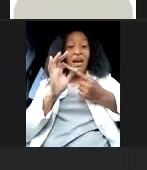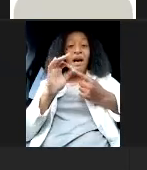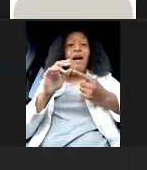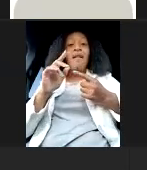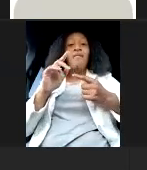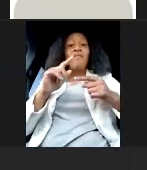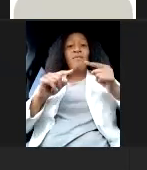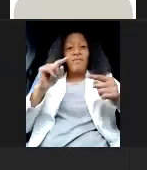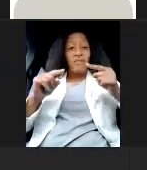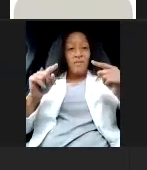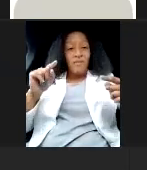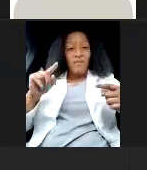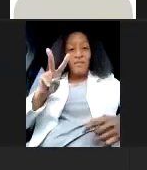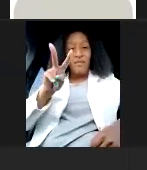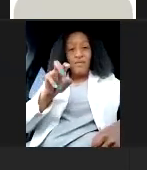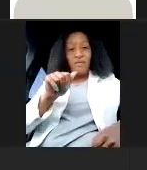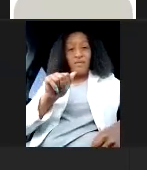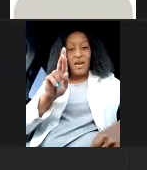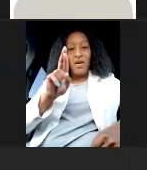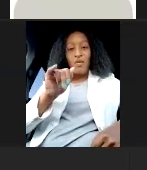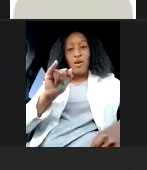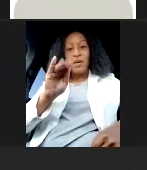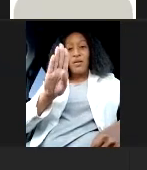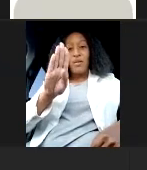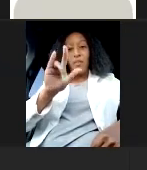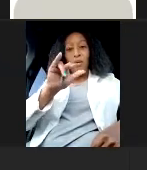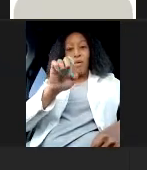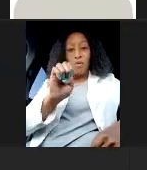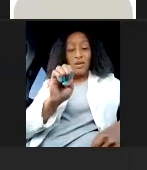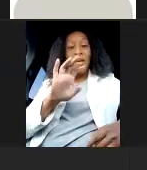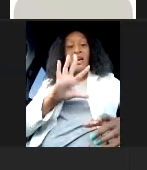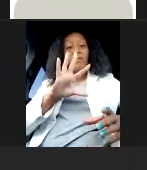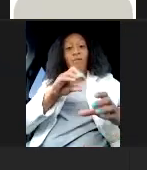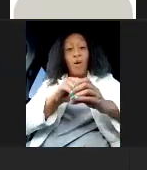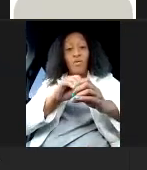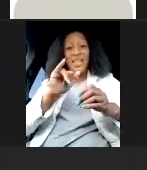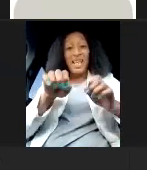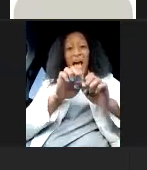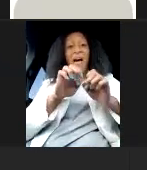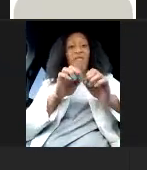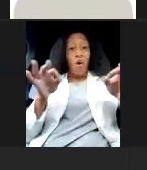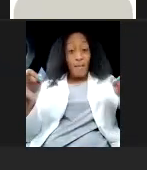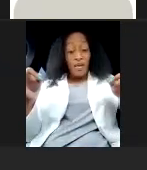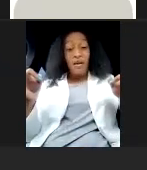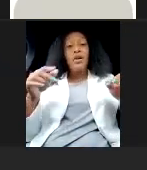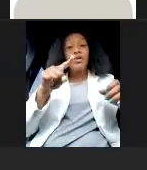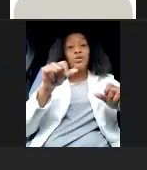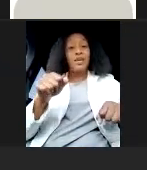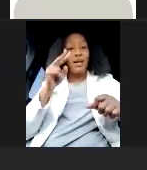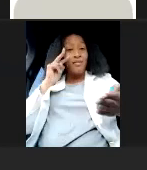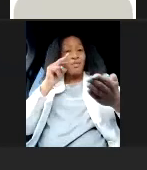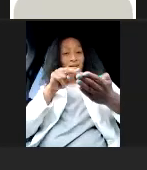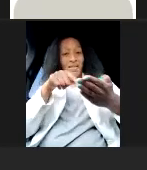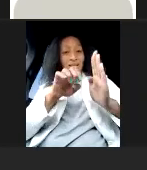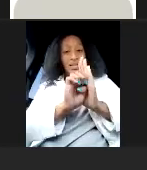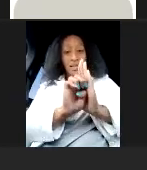then you can look at these examples, and they can, that can help you. Also,